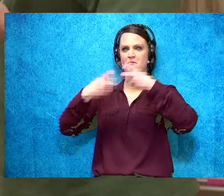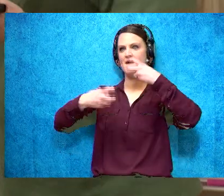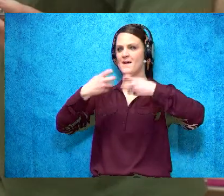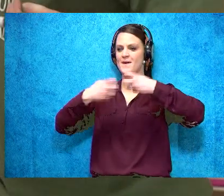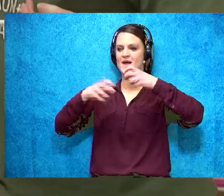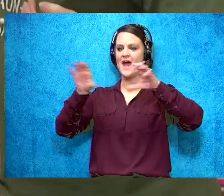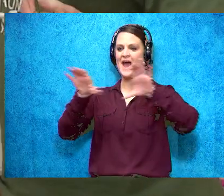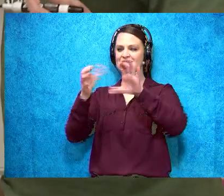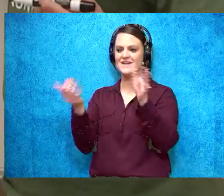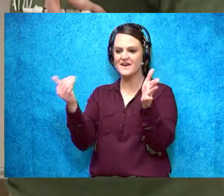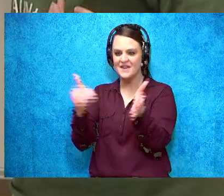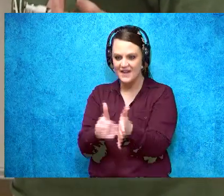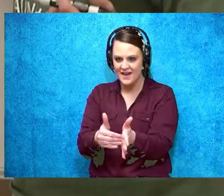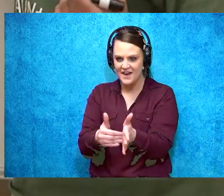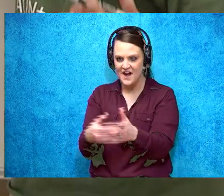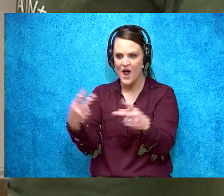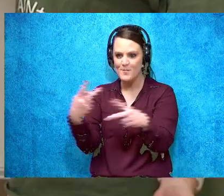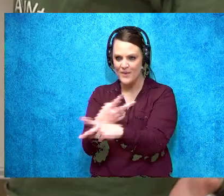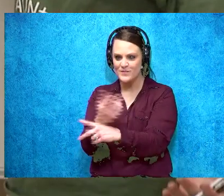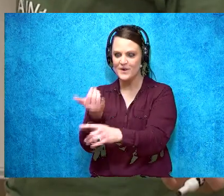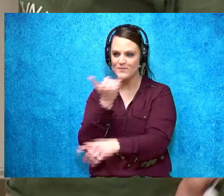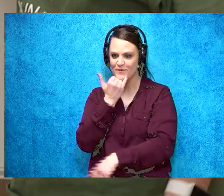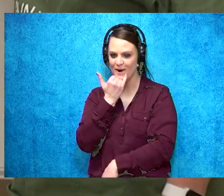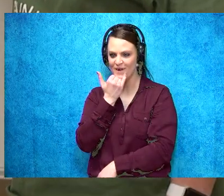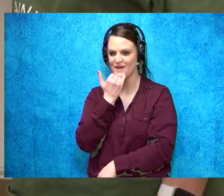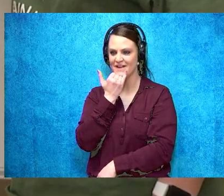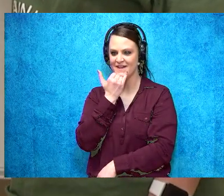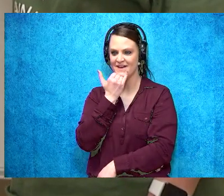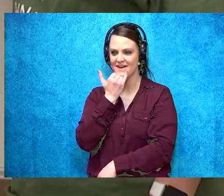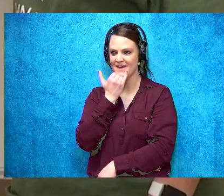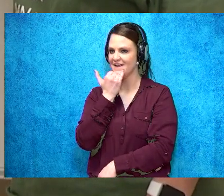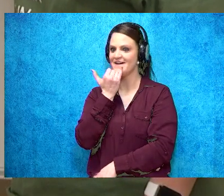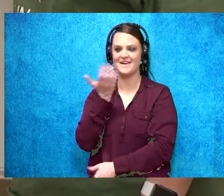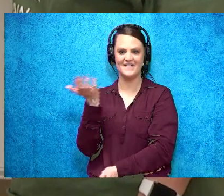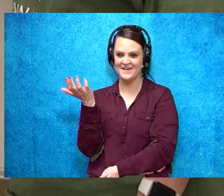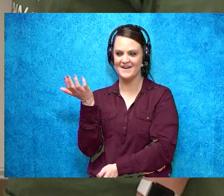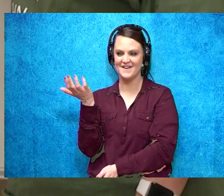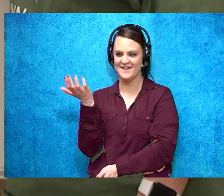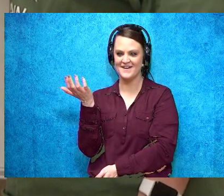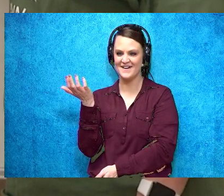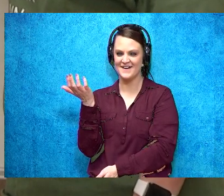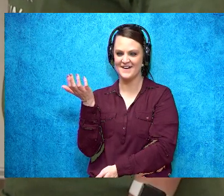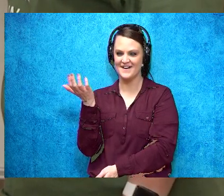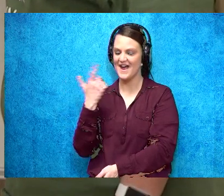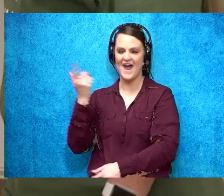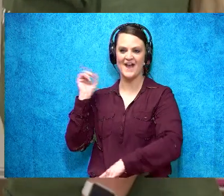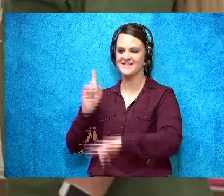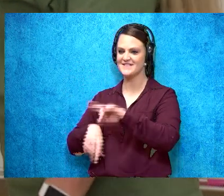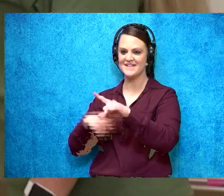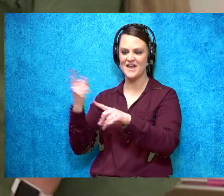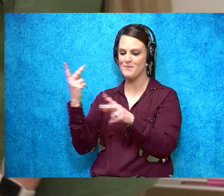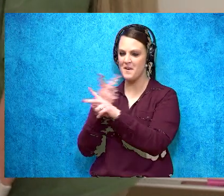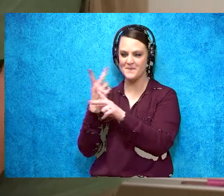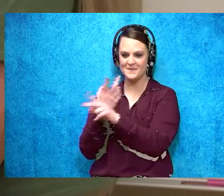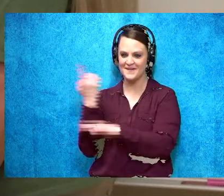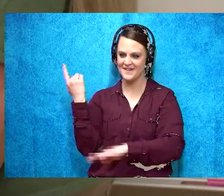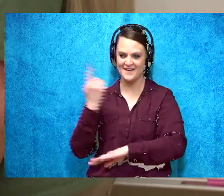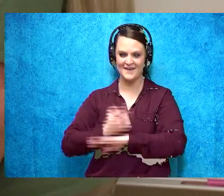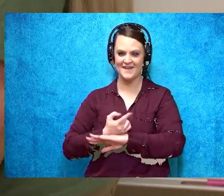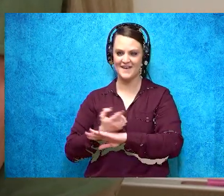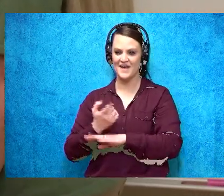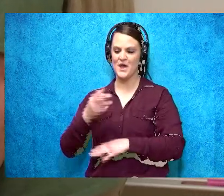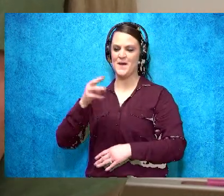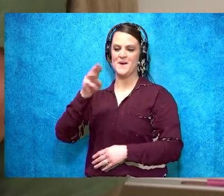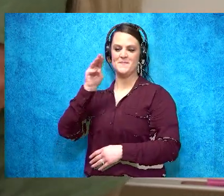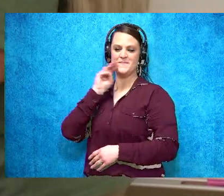did it again. I multiplied wrong. I just can't multiply today. Miss Sweet is